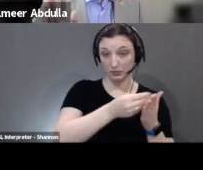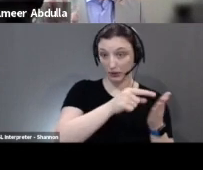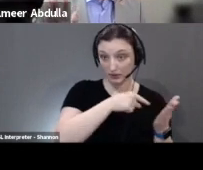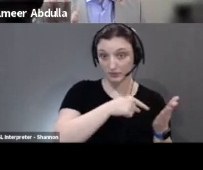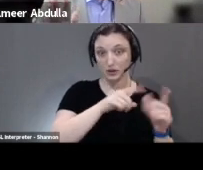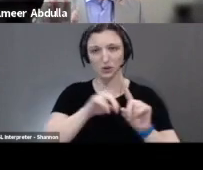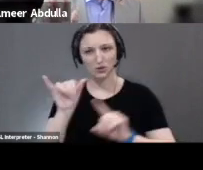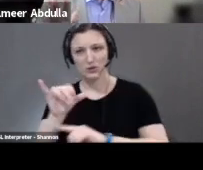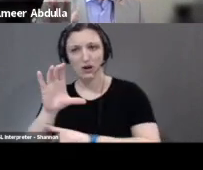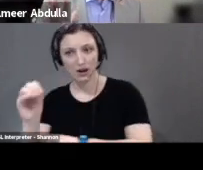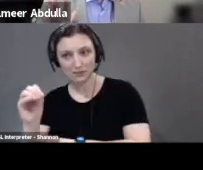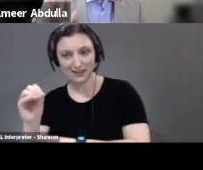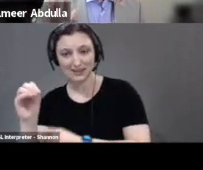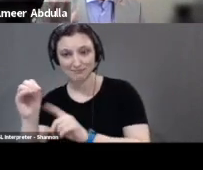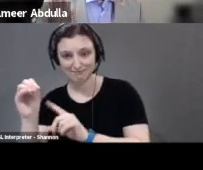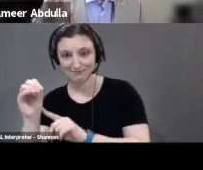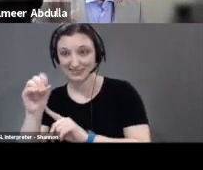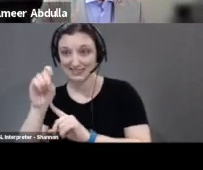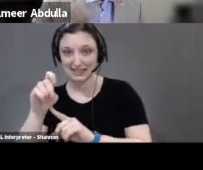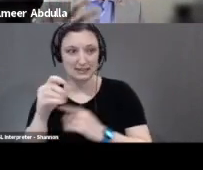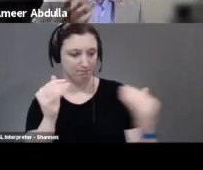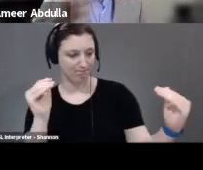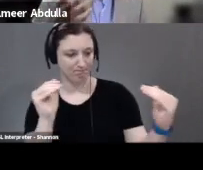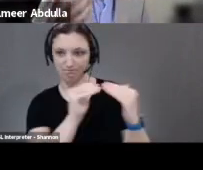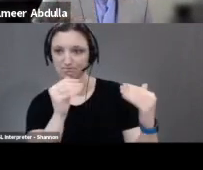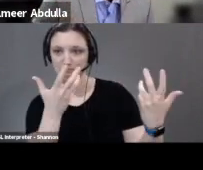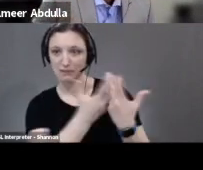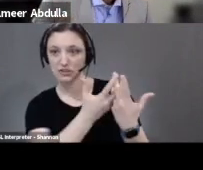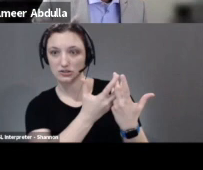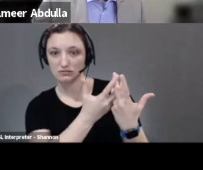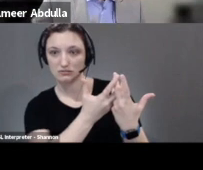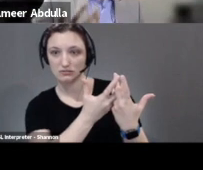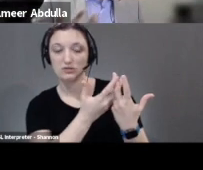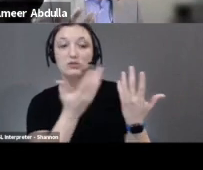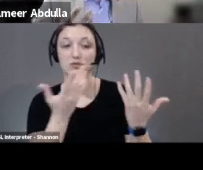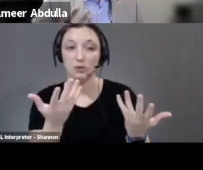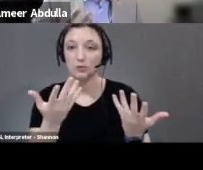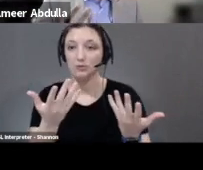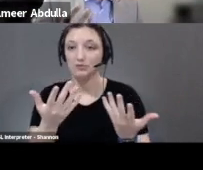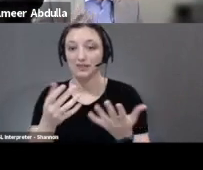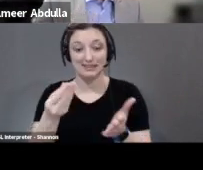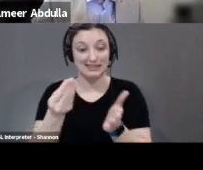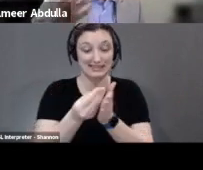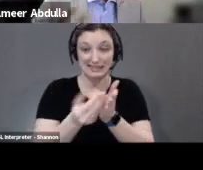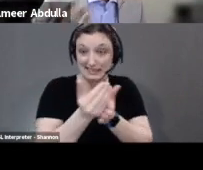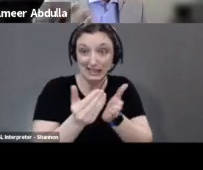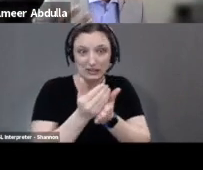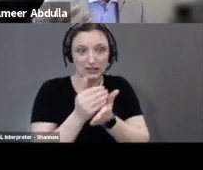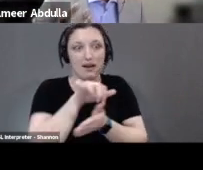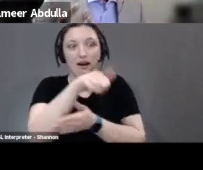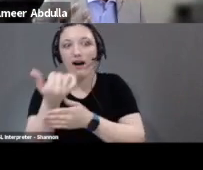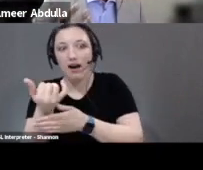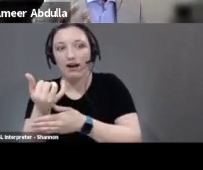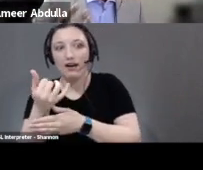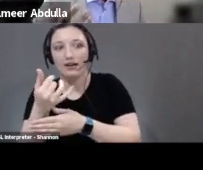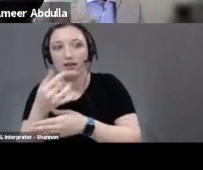to pay a matching component as well. And so there's an additional cost to salary that exists when you have